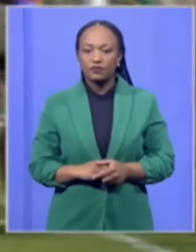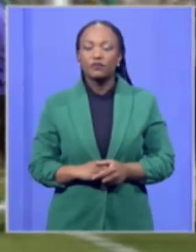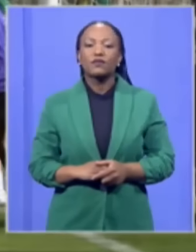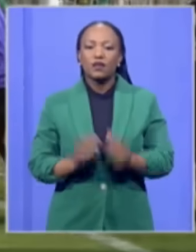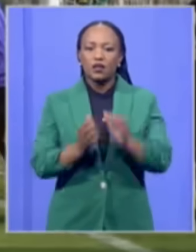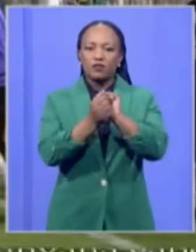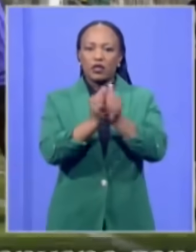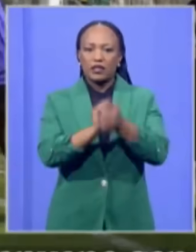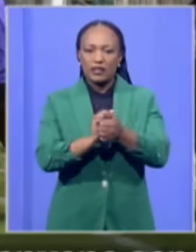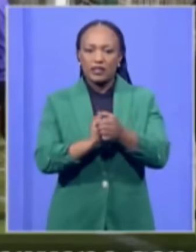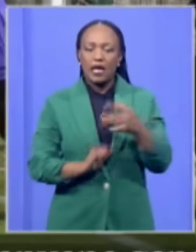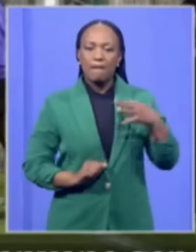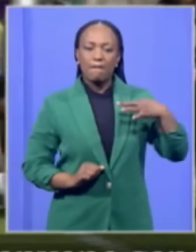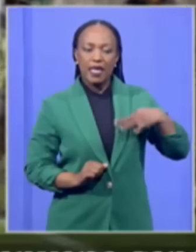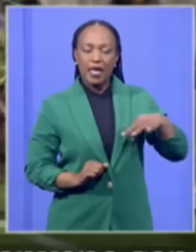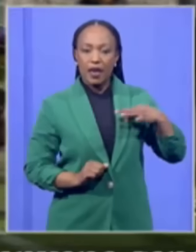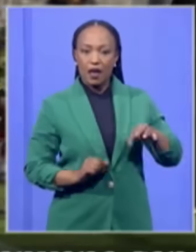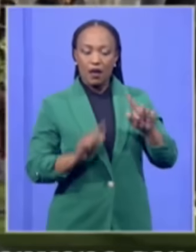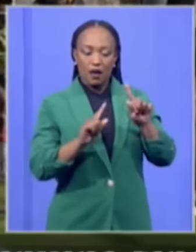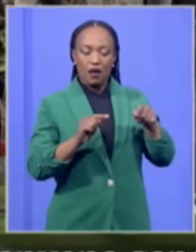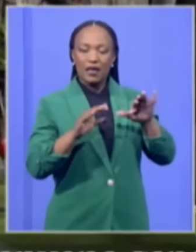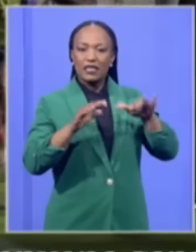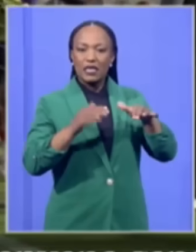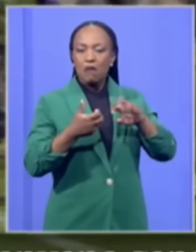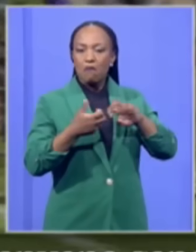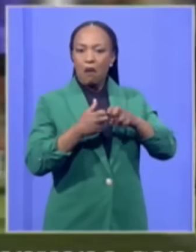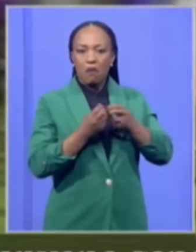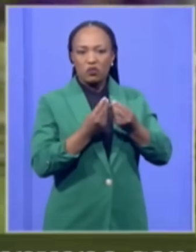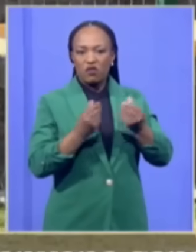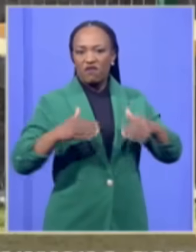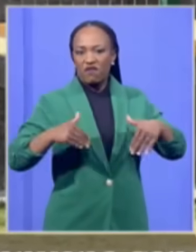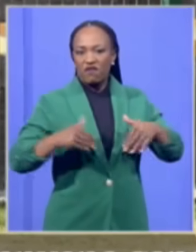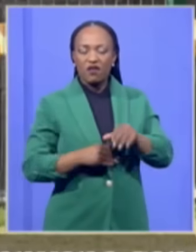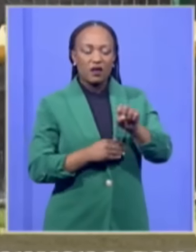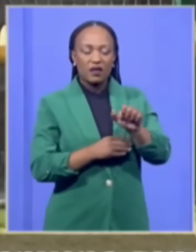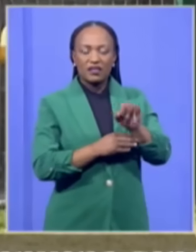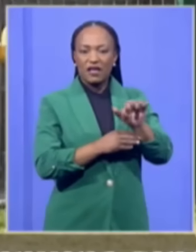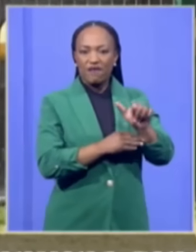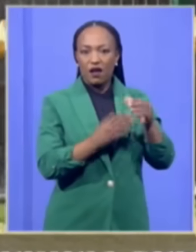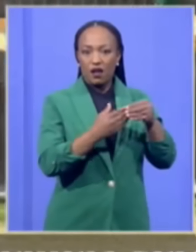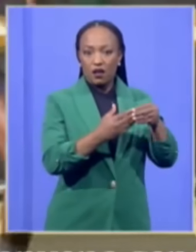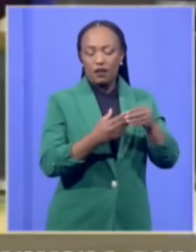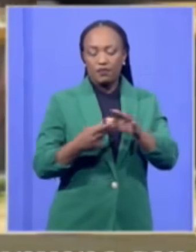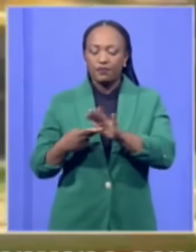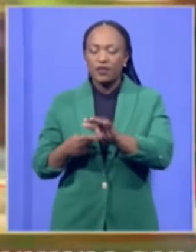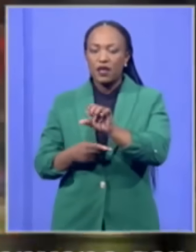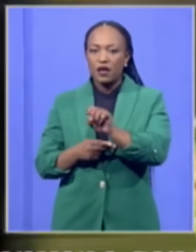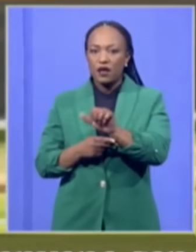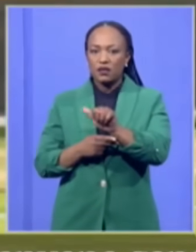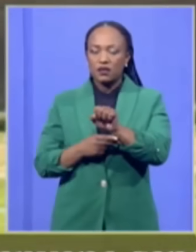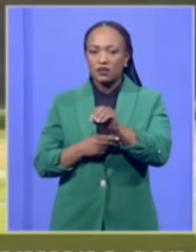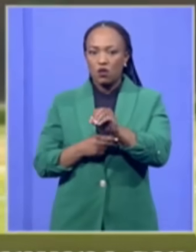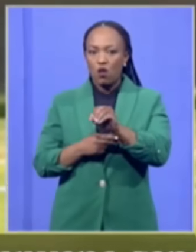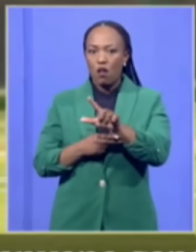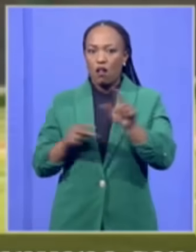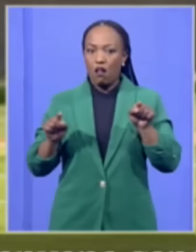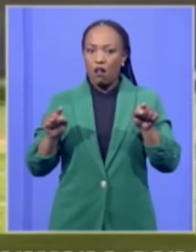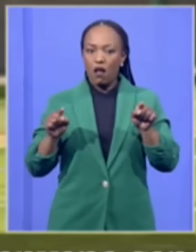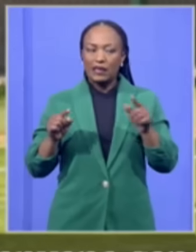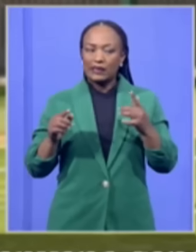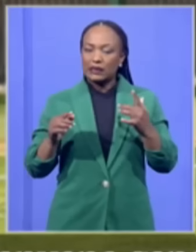Dipapading, mathata a banyana ga kalela pele morago ga gore boetapele bja SAFA le SOSO bo palelwe ke go fitlhelela kwano ye mpswa